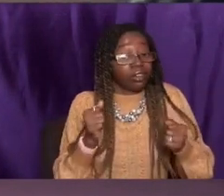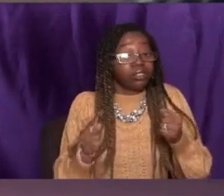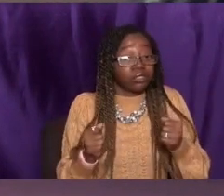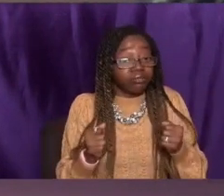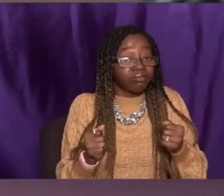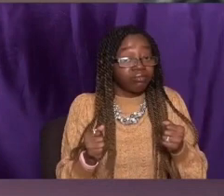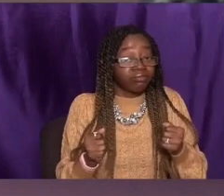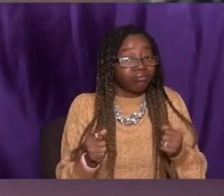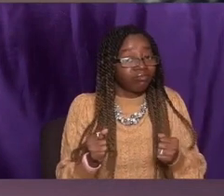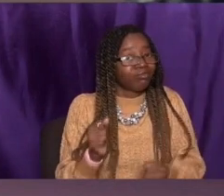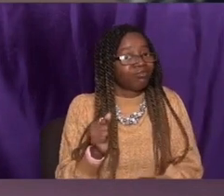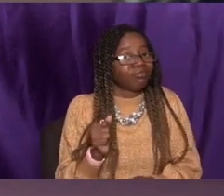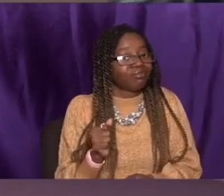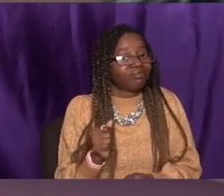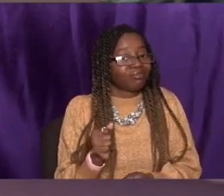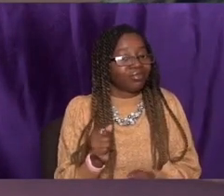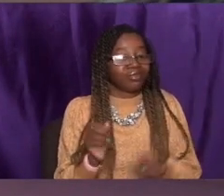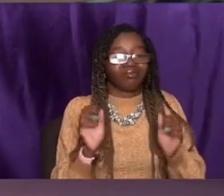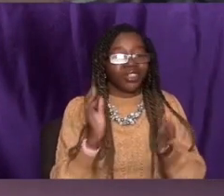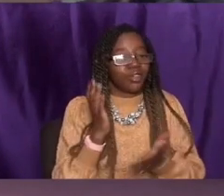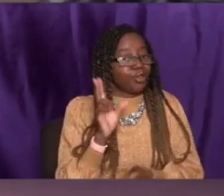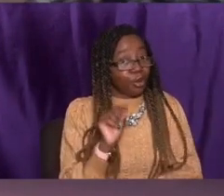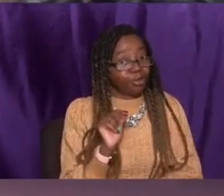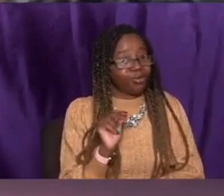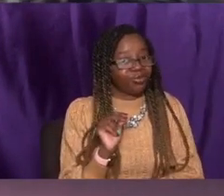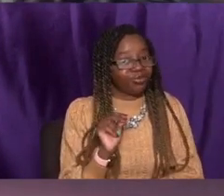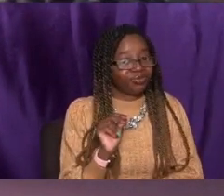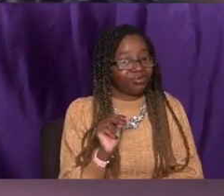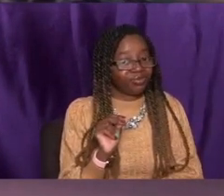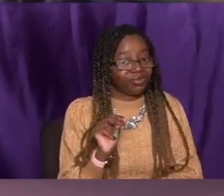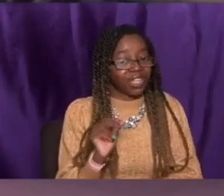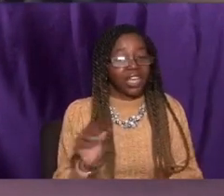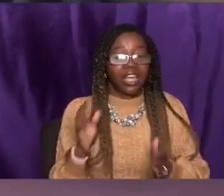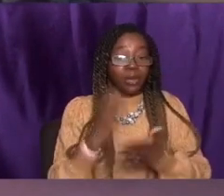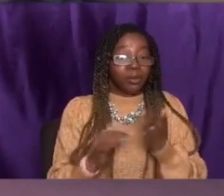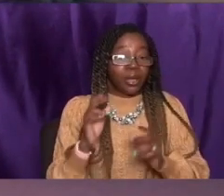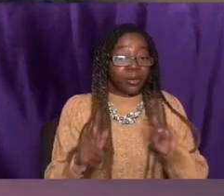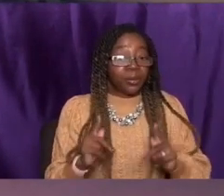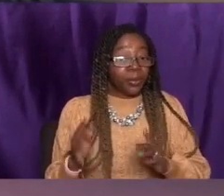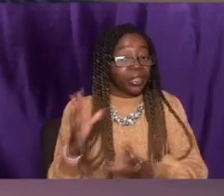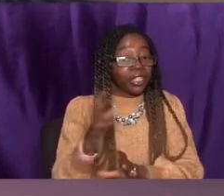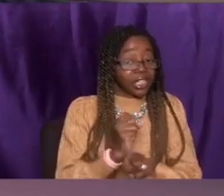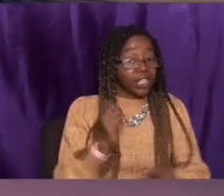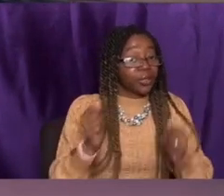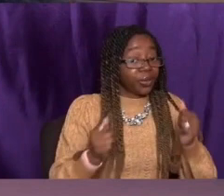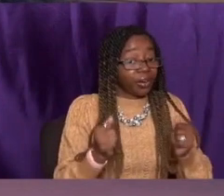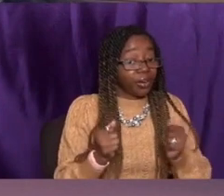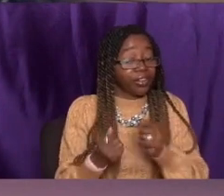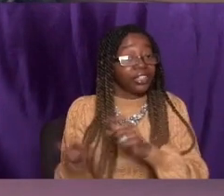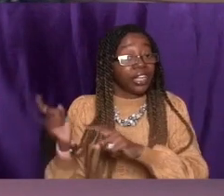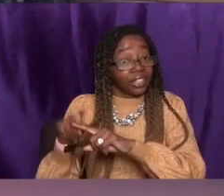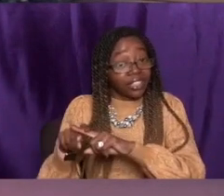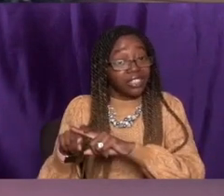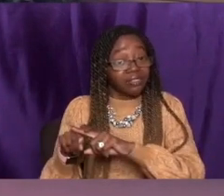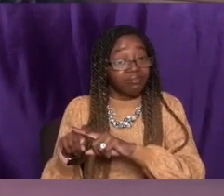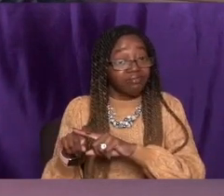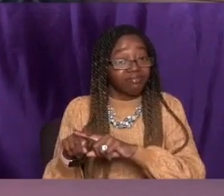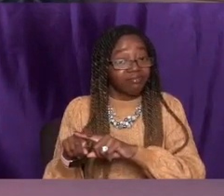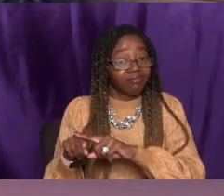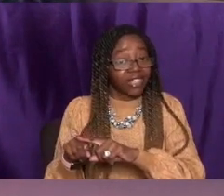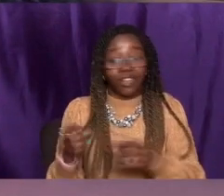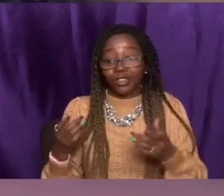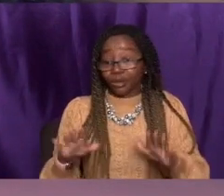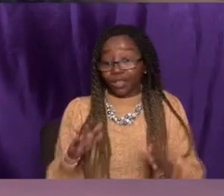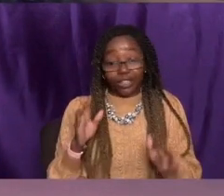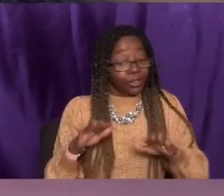it can get a flat or repossessed. that closet. Don't let